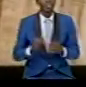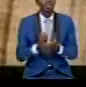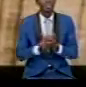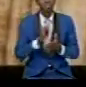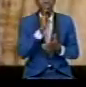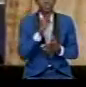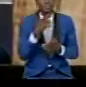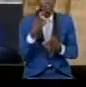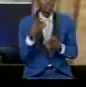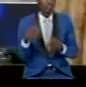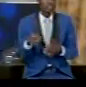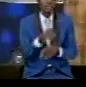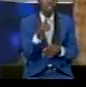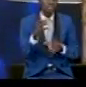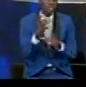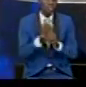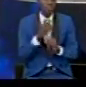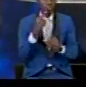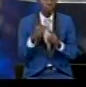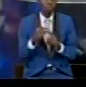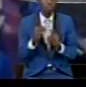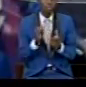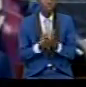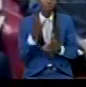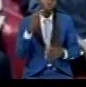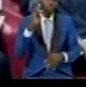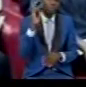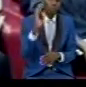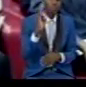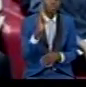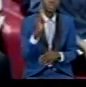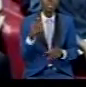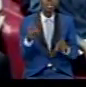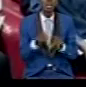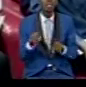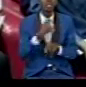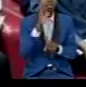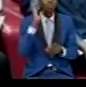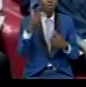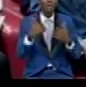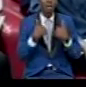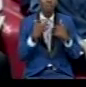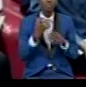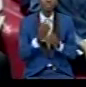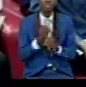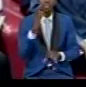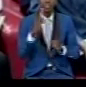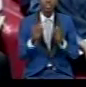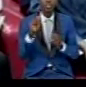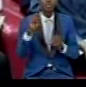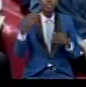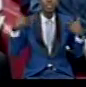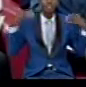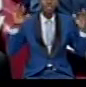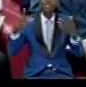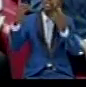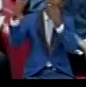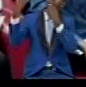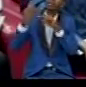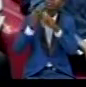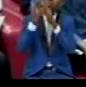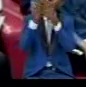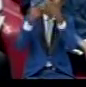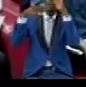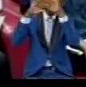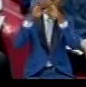received the word, those who preach him, as they would have received if an angel had come from heaven and spoken